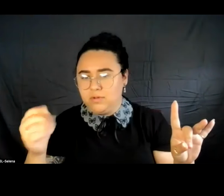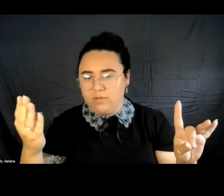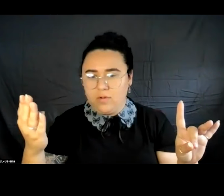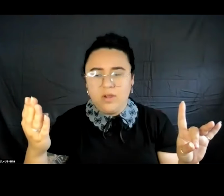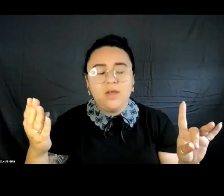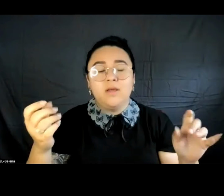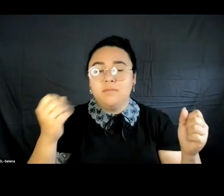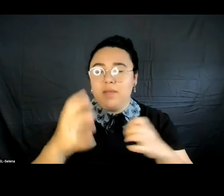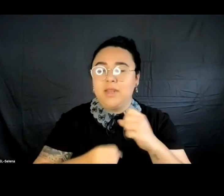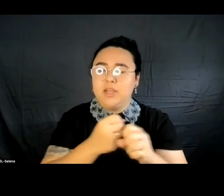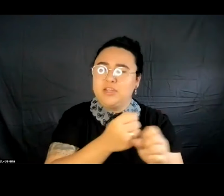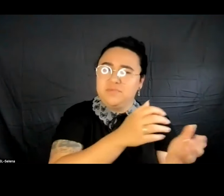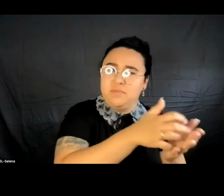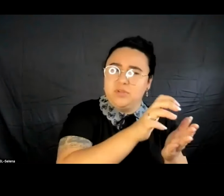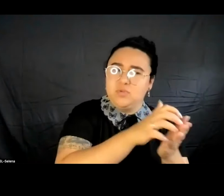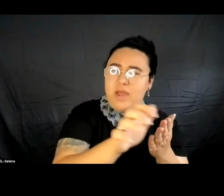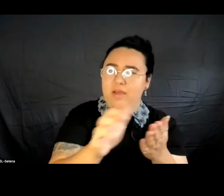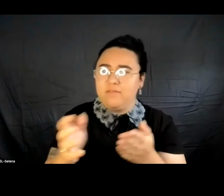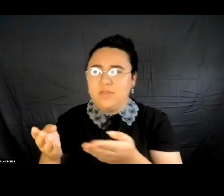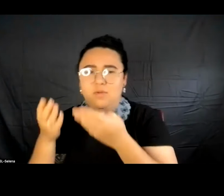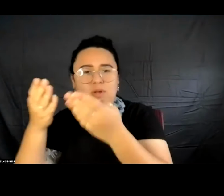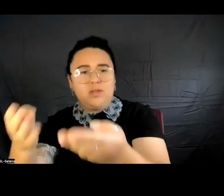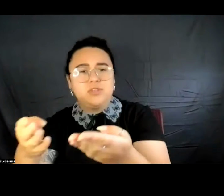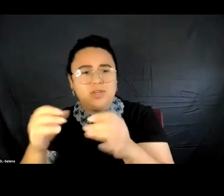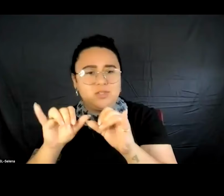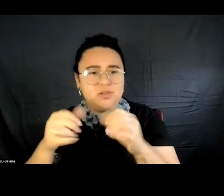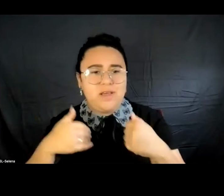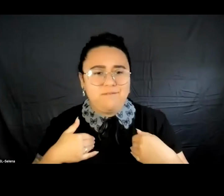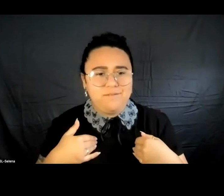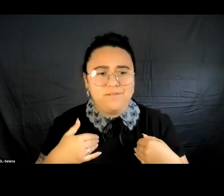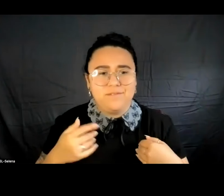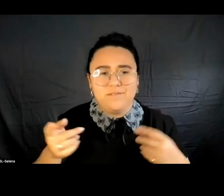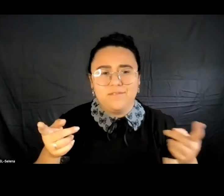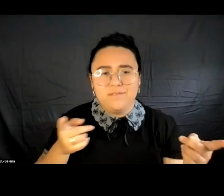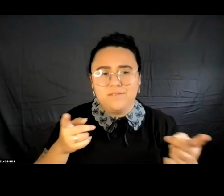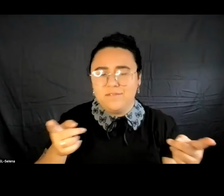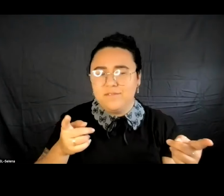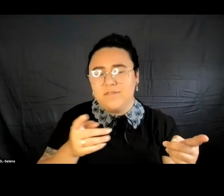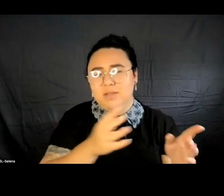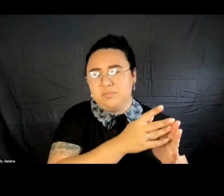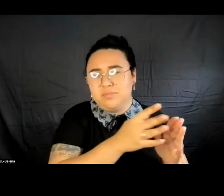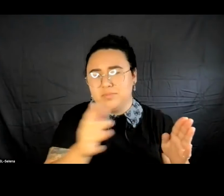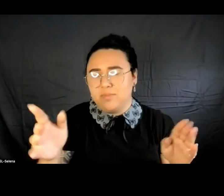that the W3C recommends that engineers out in the world use in their applications.